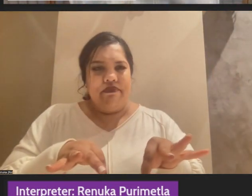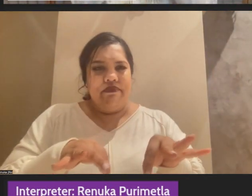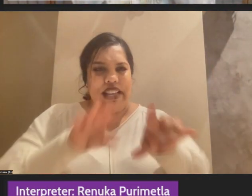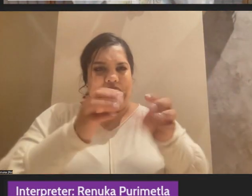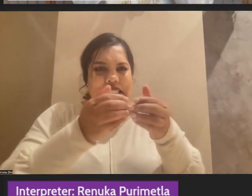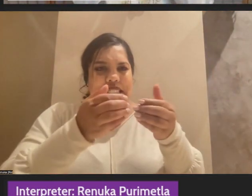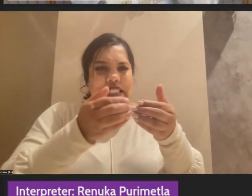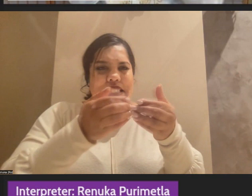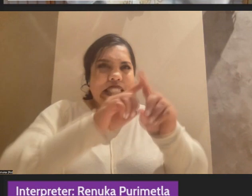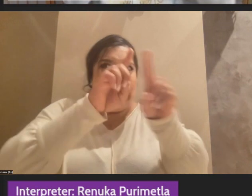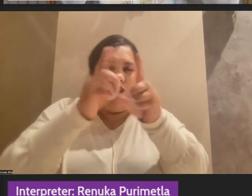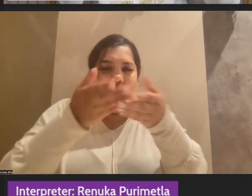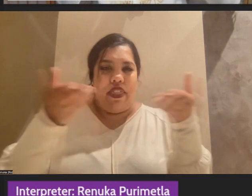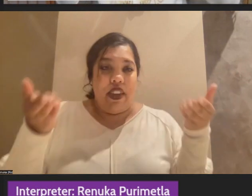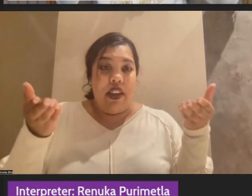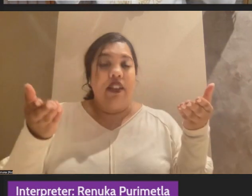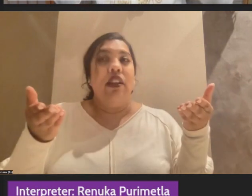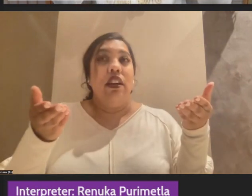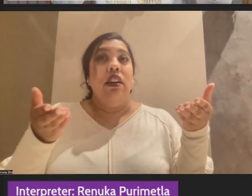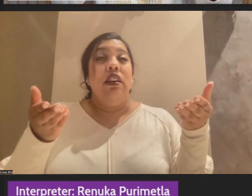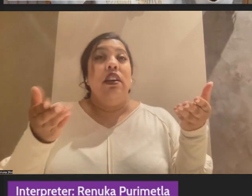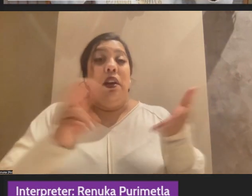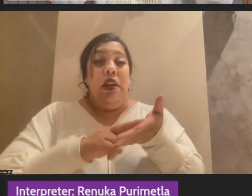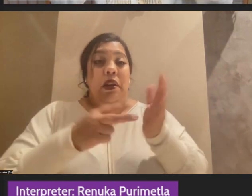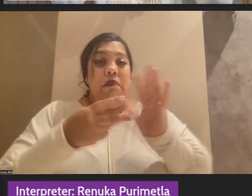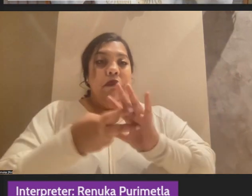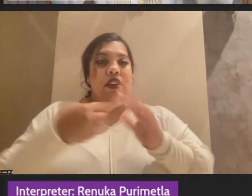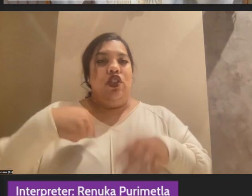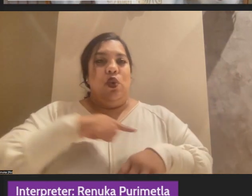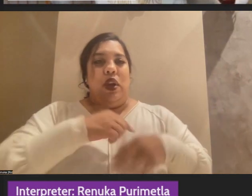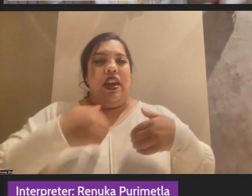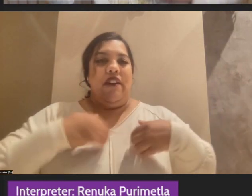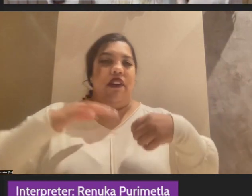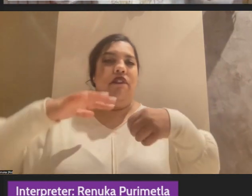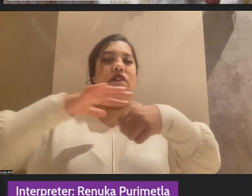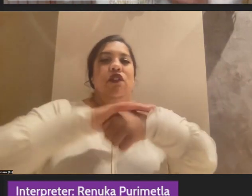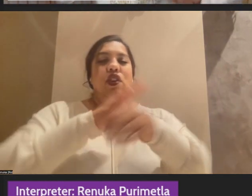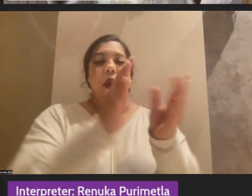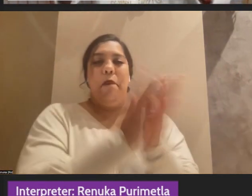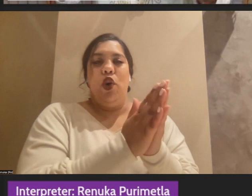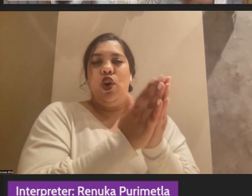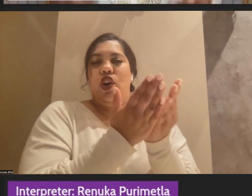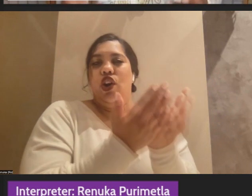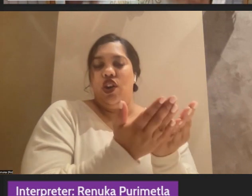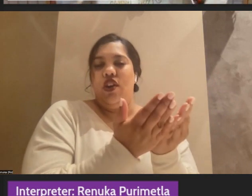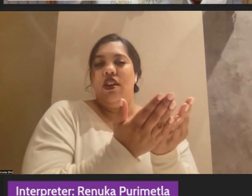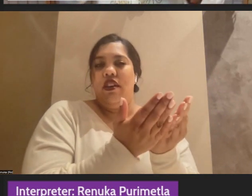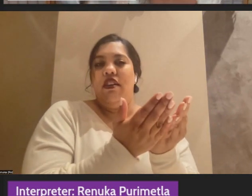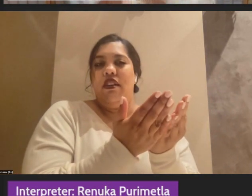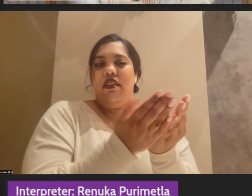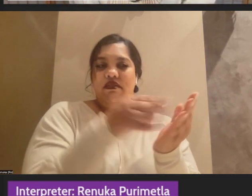we would have an entire book of what